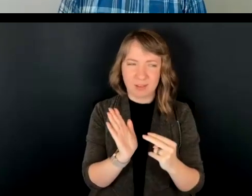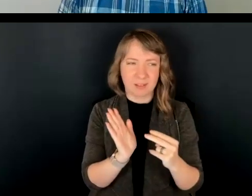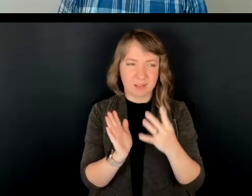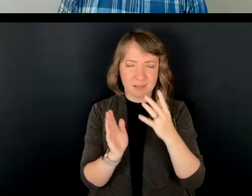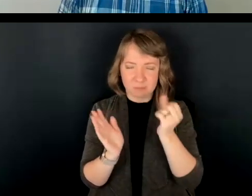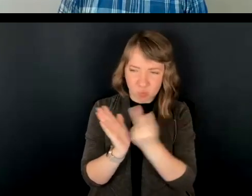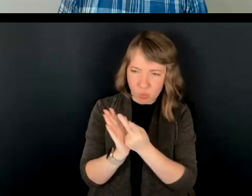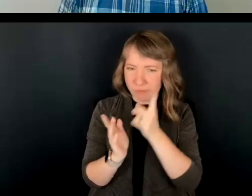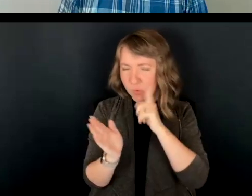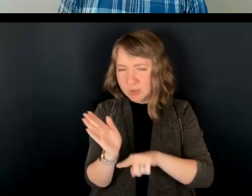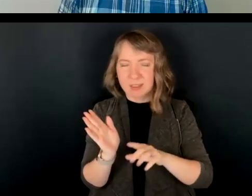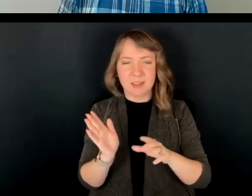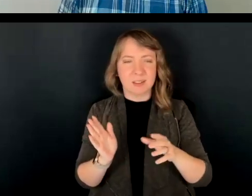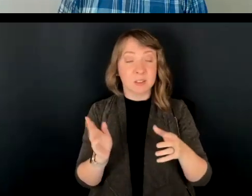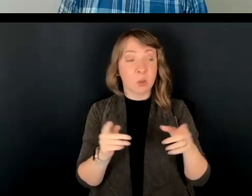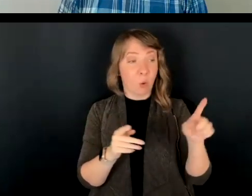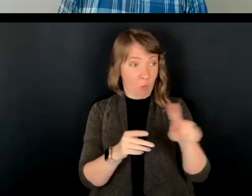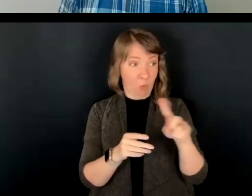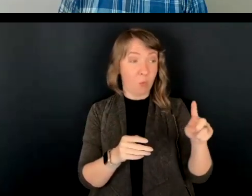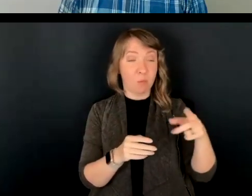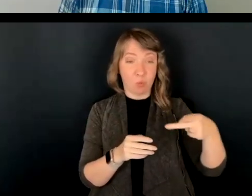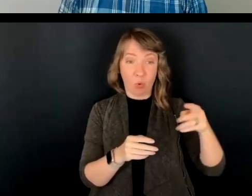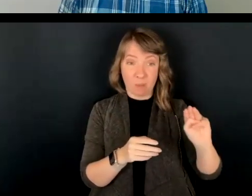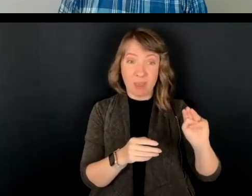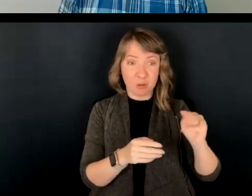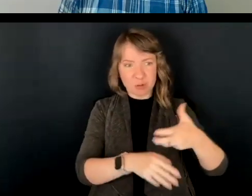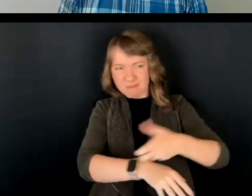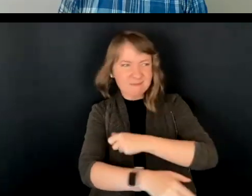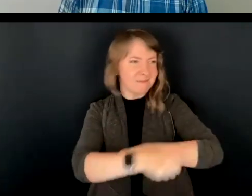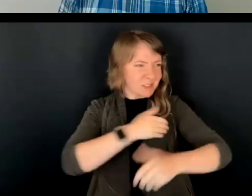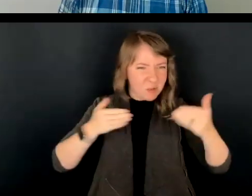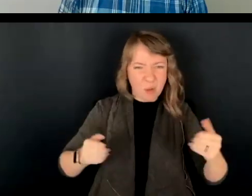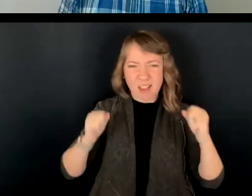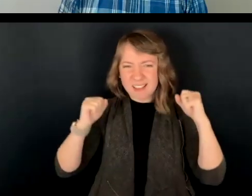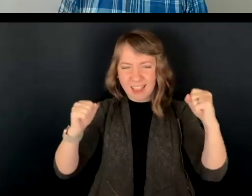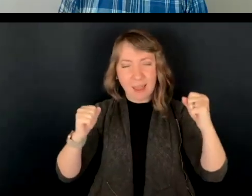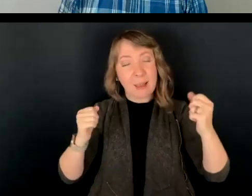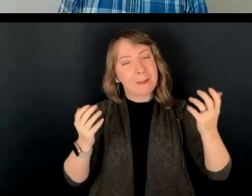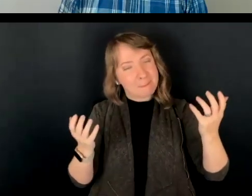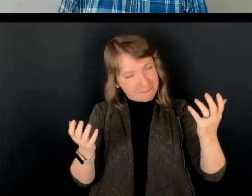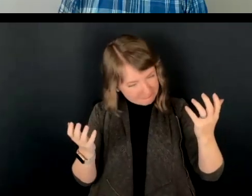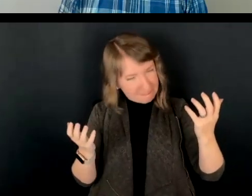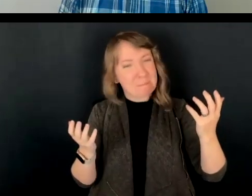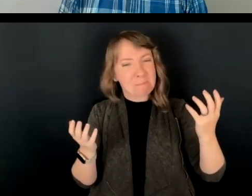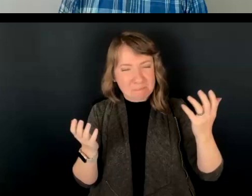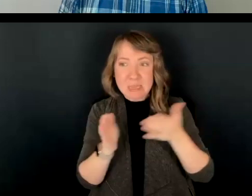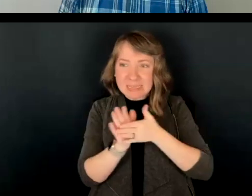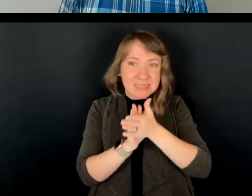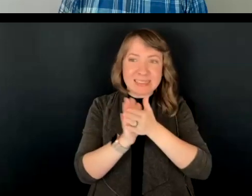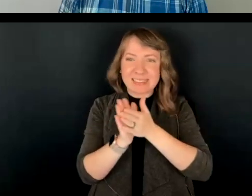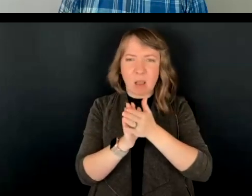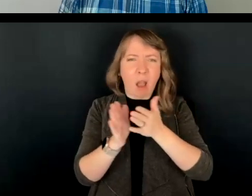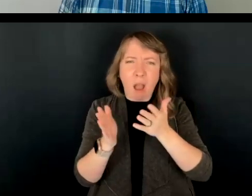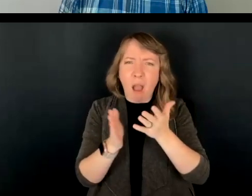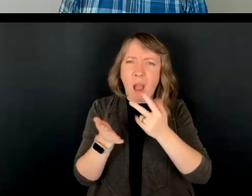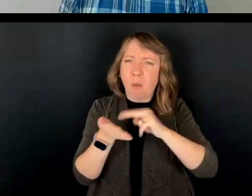managers, let's get dirty and get some work done, folks. A lot of times, yeah, it's just like, what do you mean it's